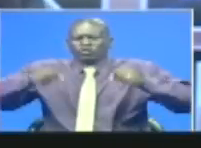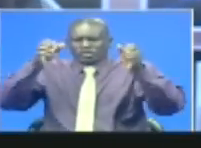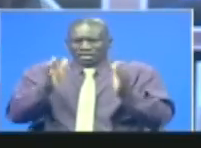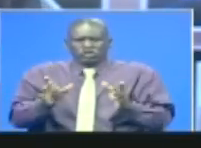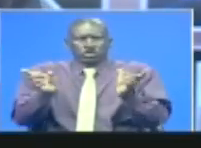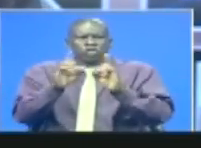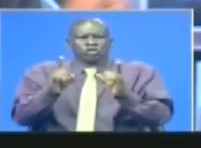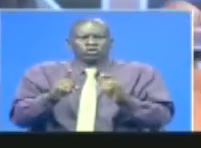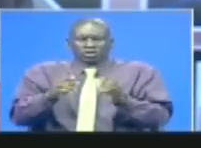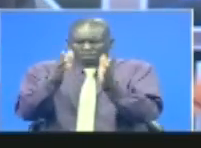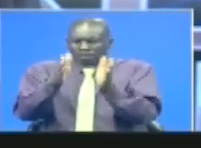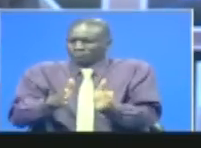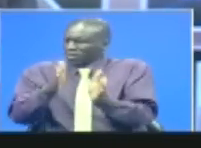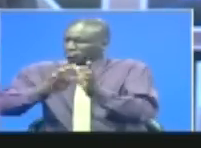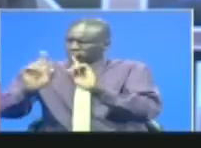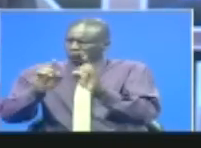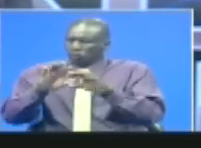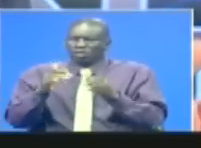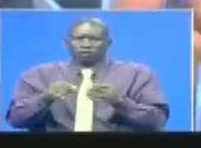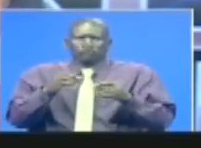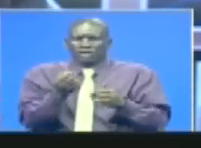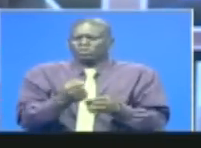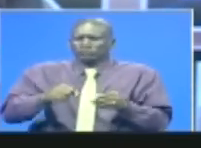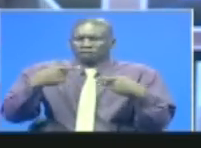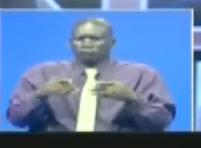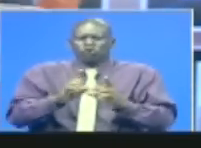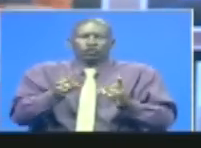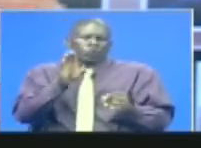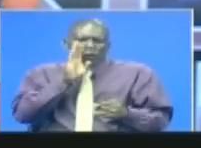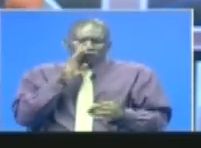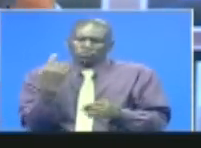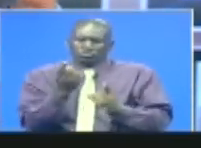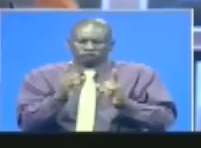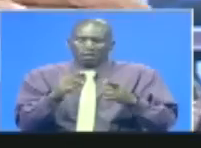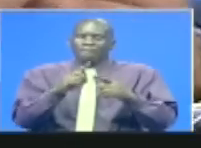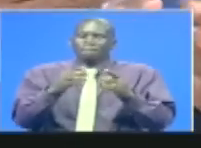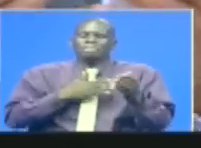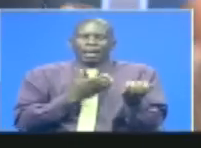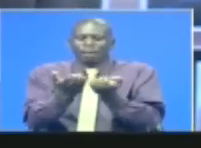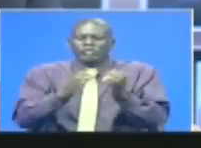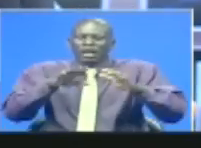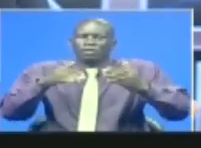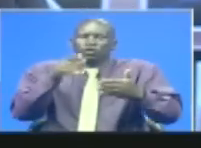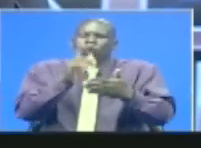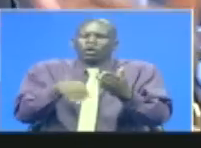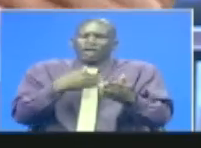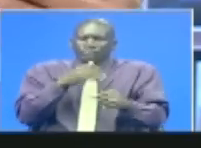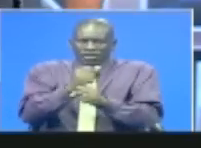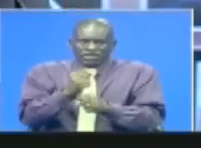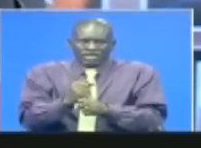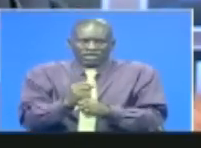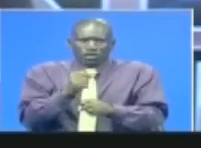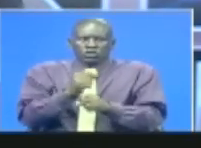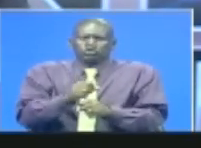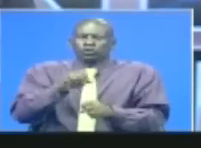about personalities, not about insults, not about propaganda. My business is about what work have I done. Does Wanjiku